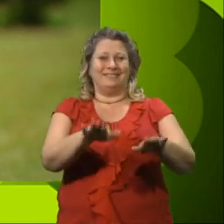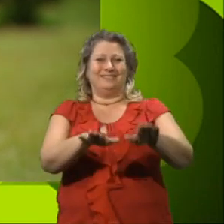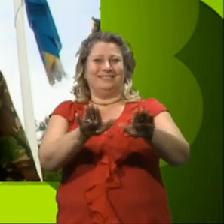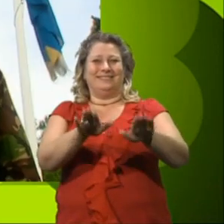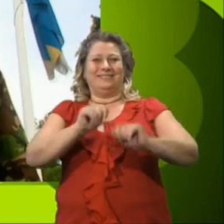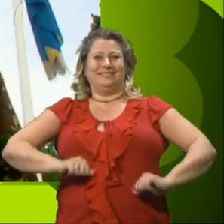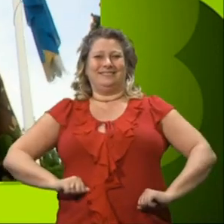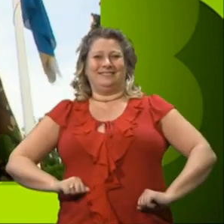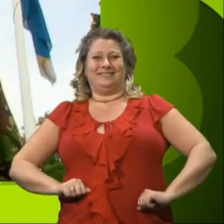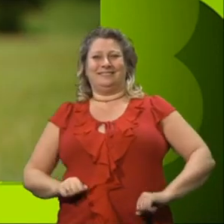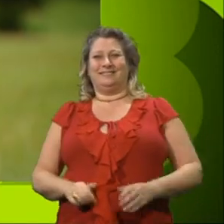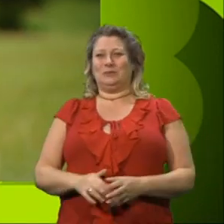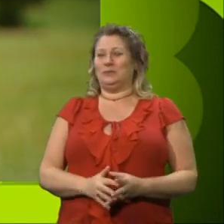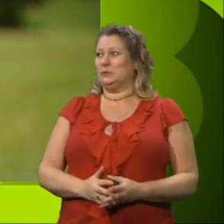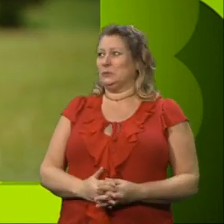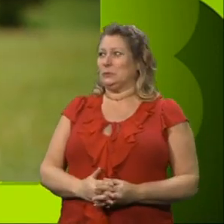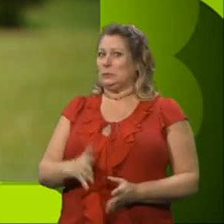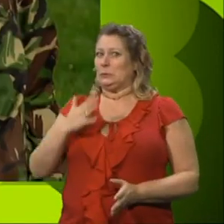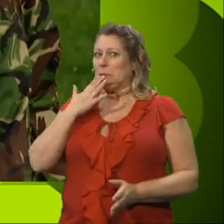At ease.